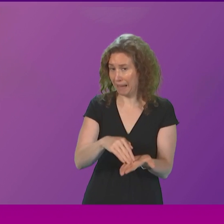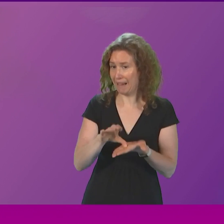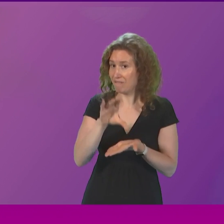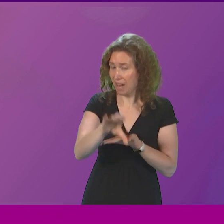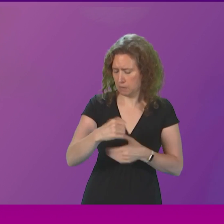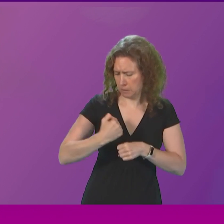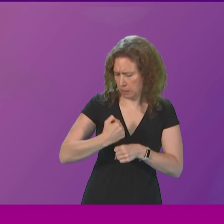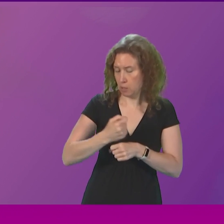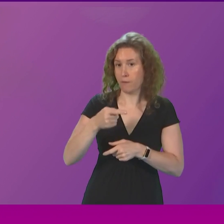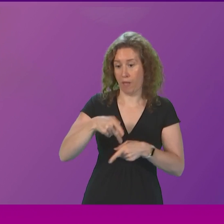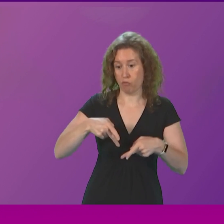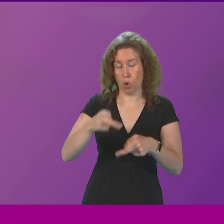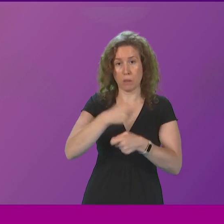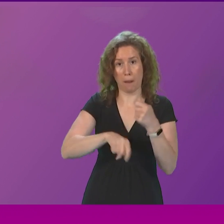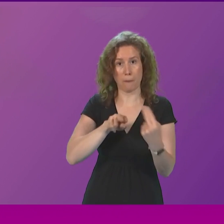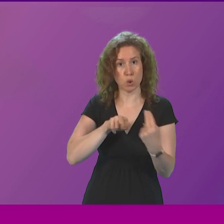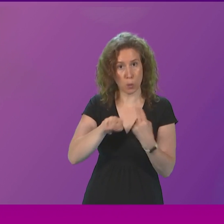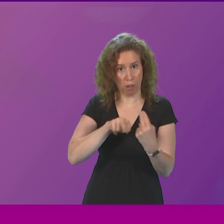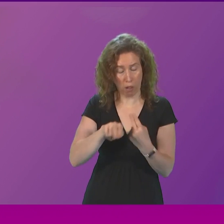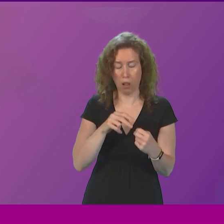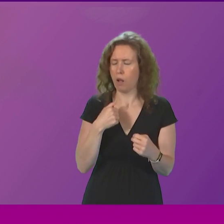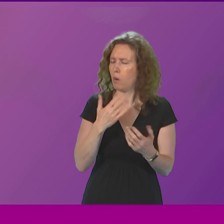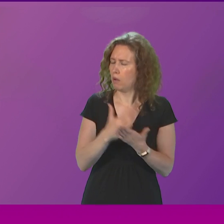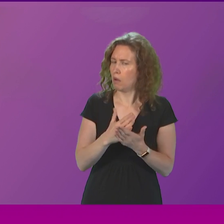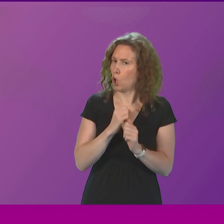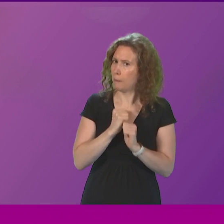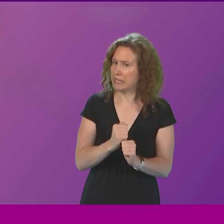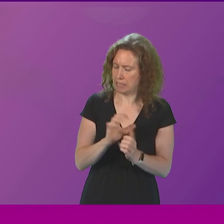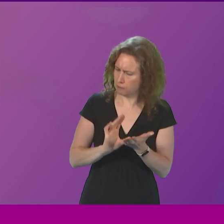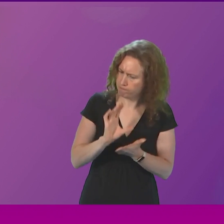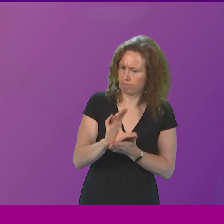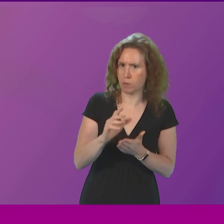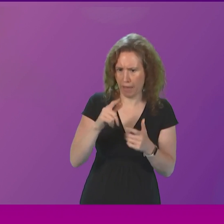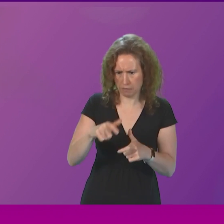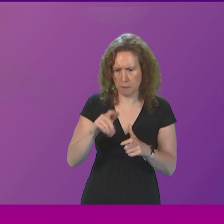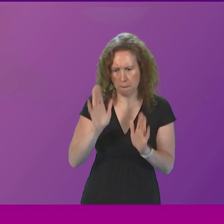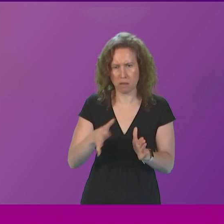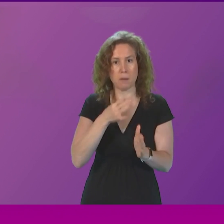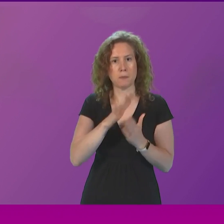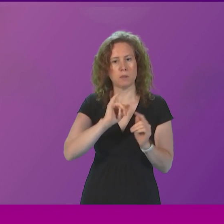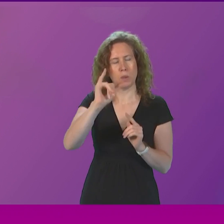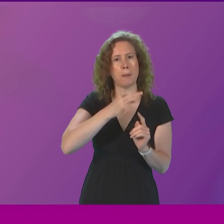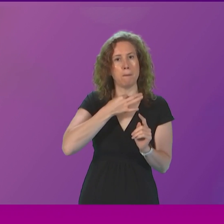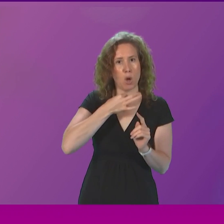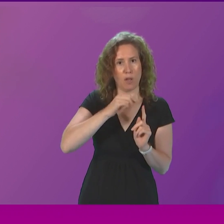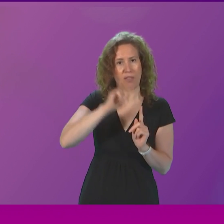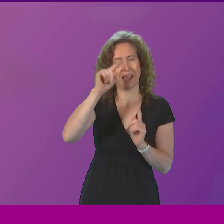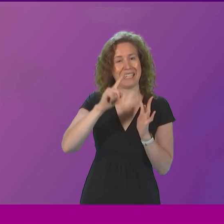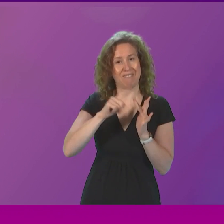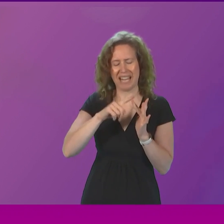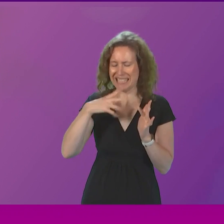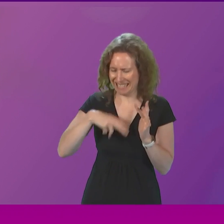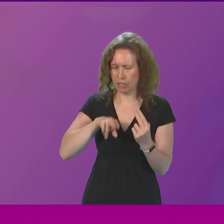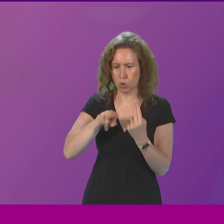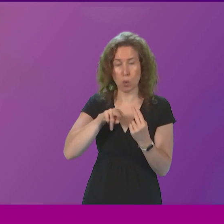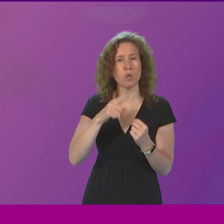gone into the dualling of the A9. We're fully committed to ensuring that dualling between Perth and Inverness. He mentioned